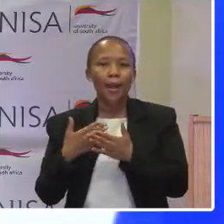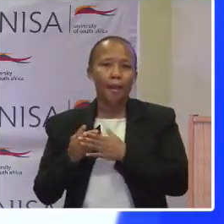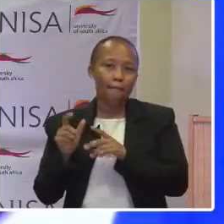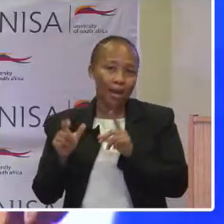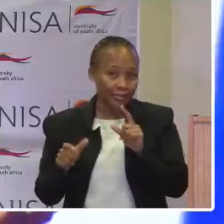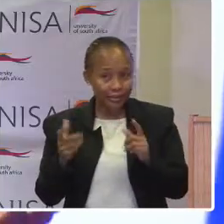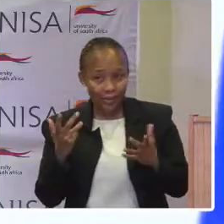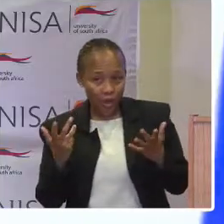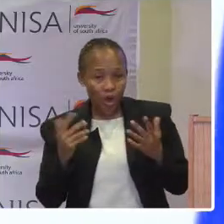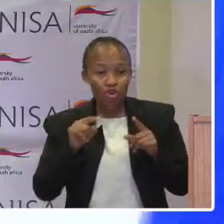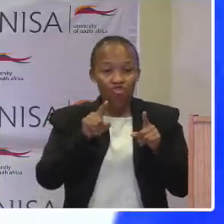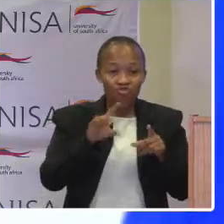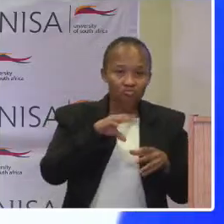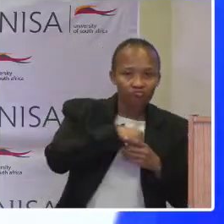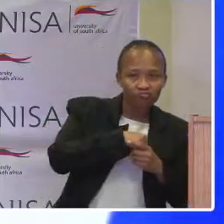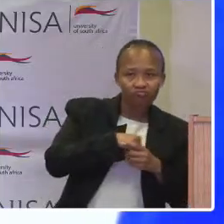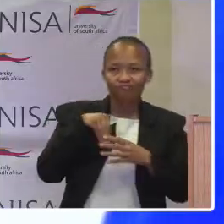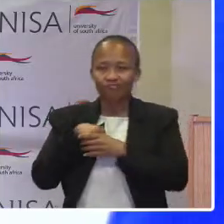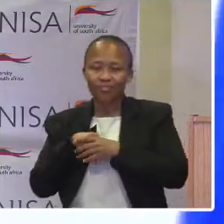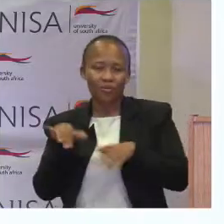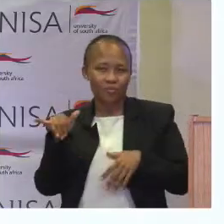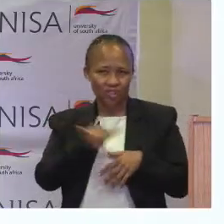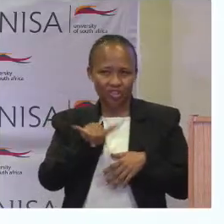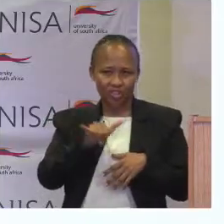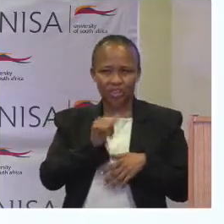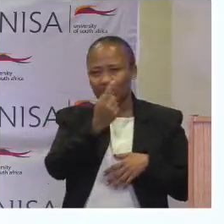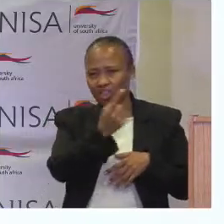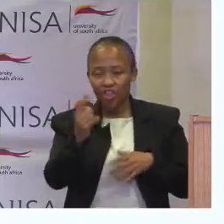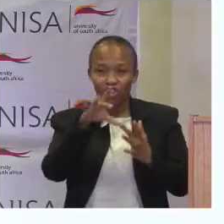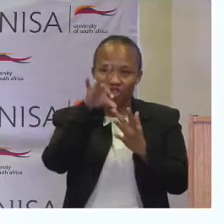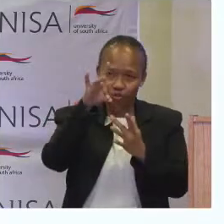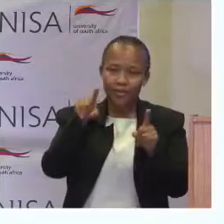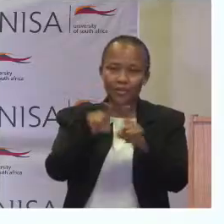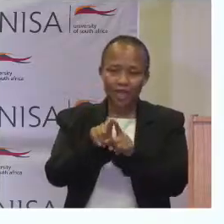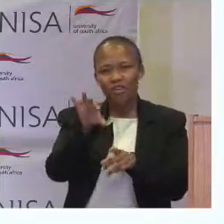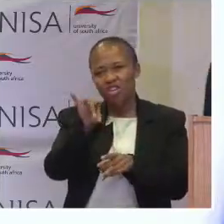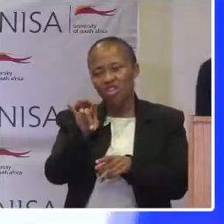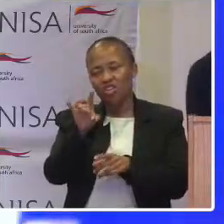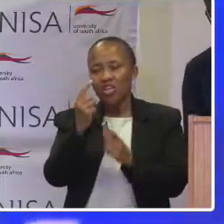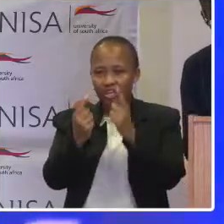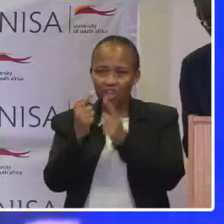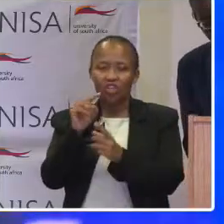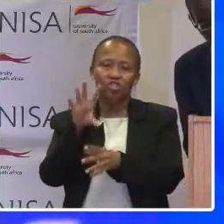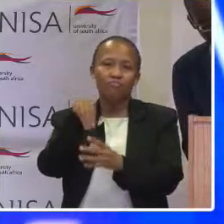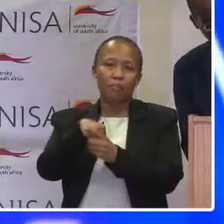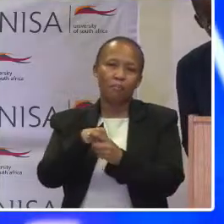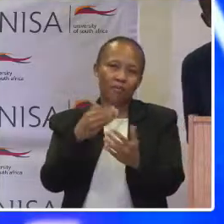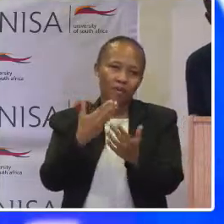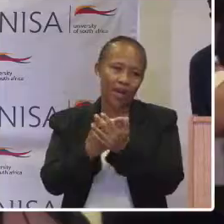you? Each of us can choose and each of us can contribute. Thank you so much.